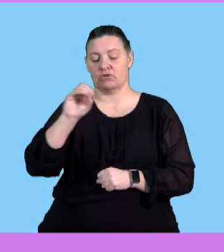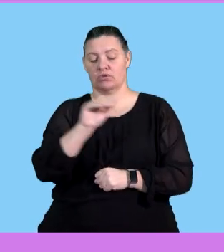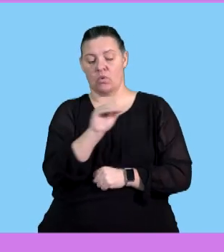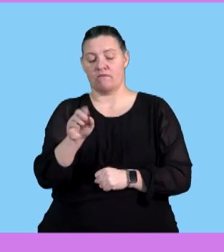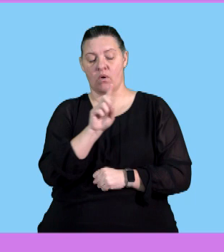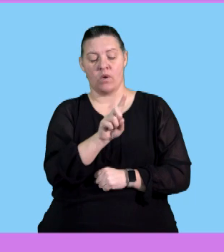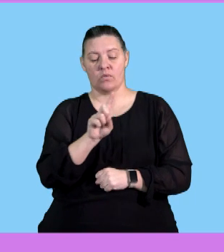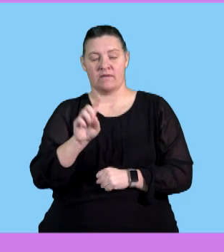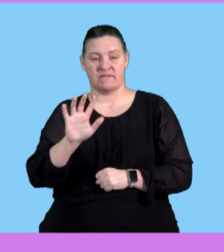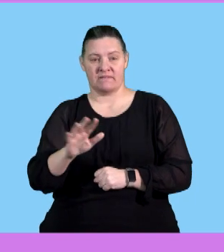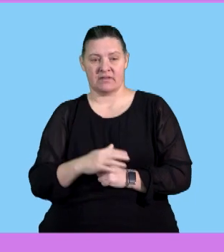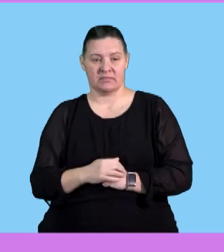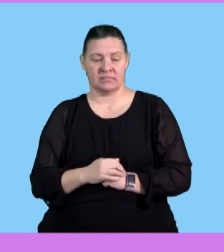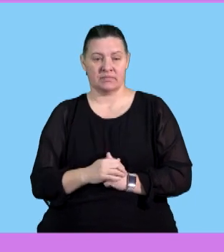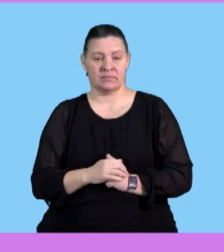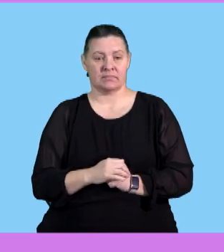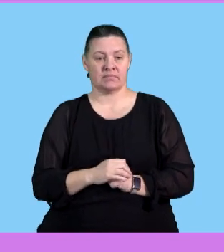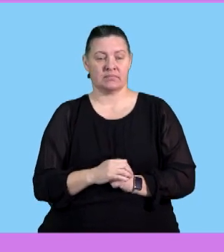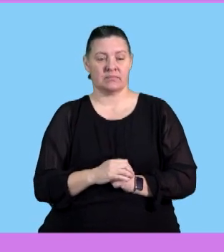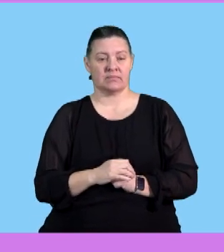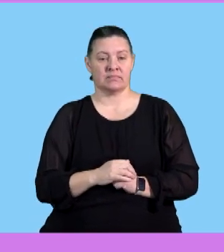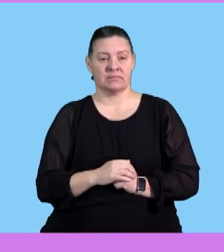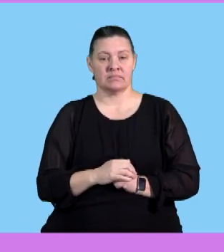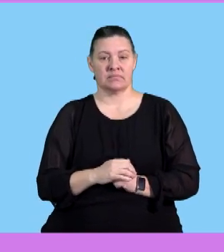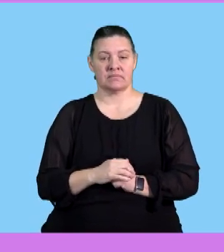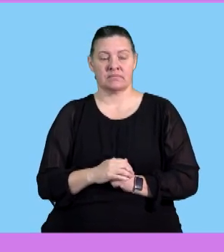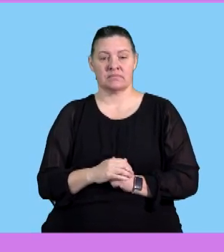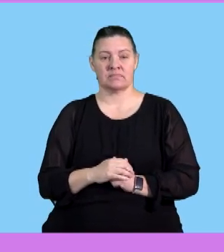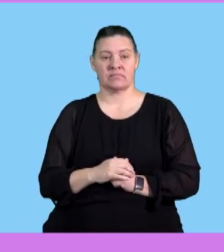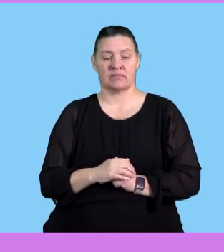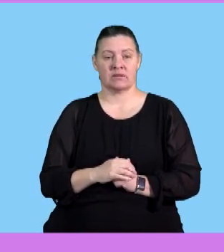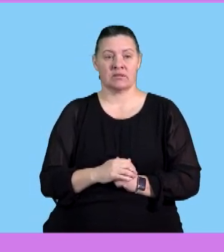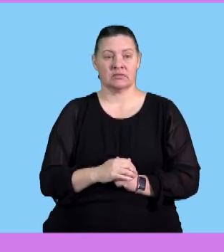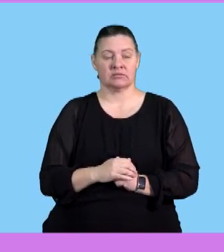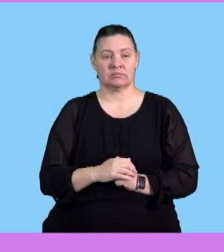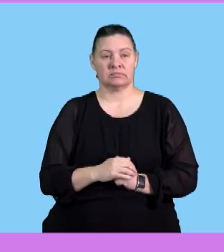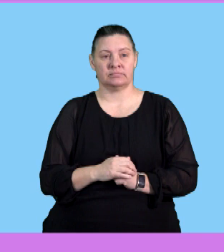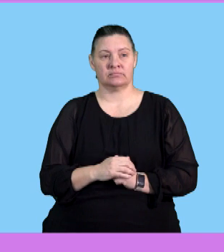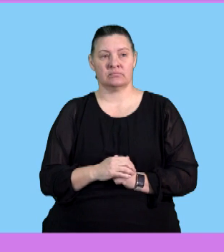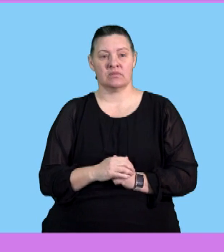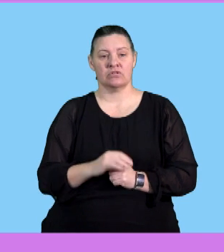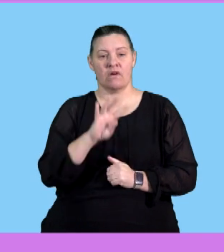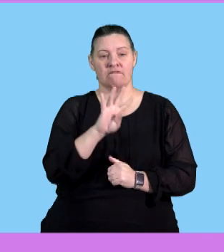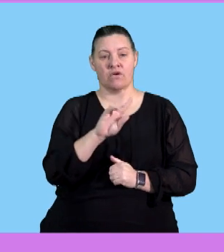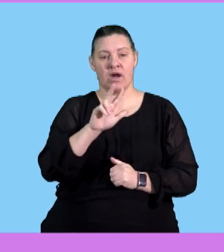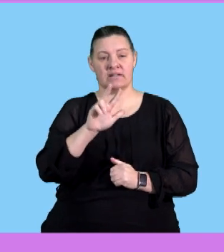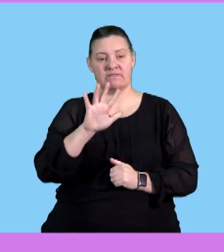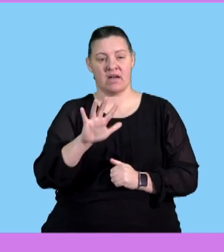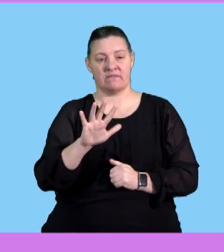485, and that will be multiplied by 100 over 115. So working that